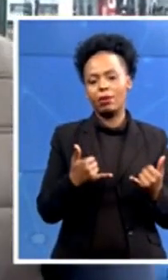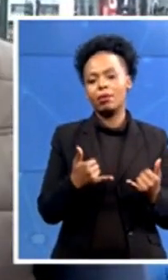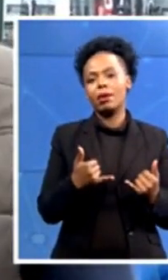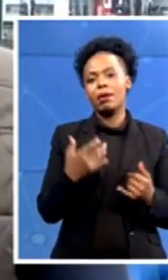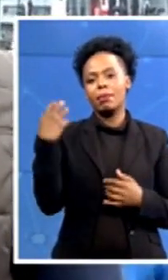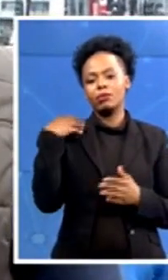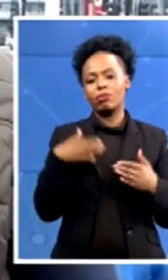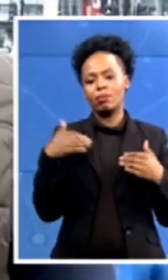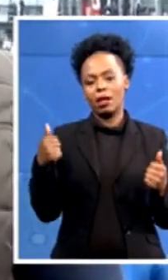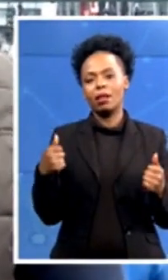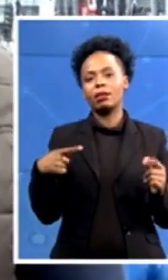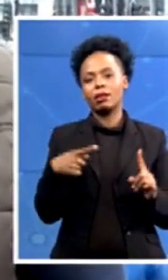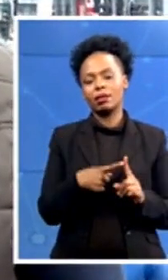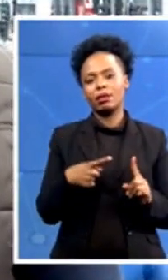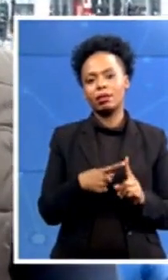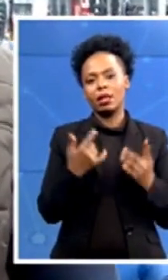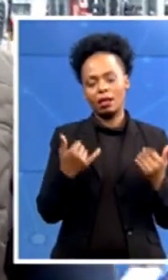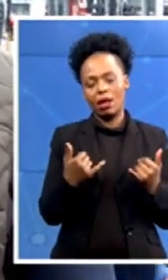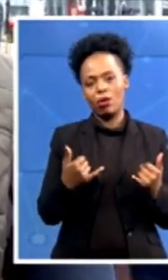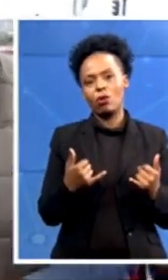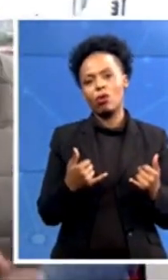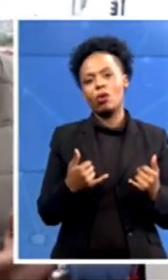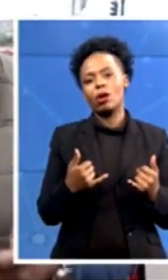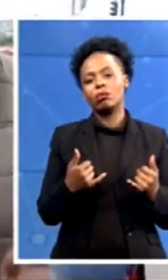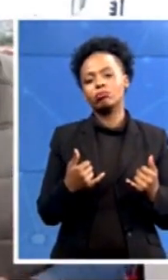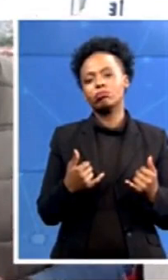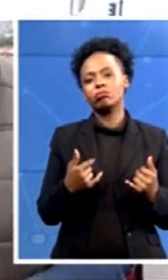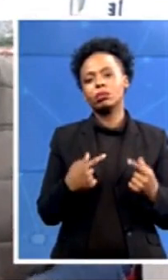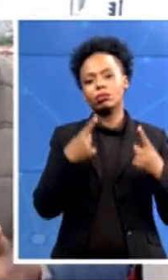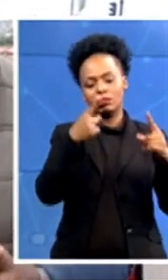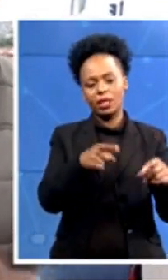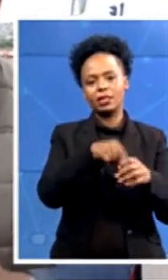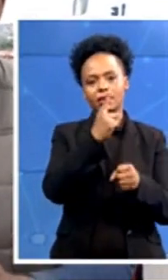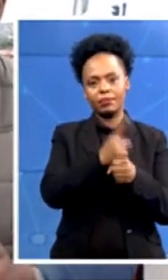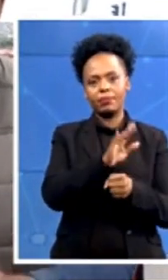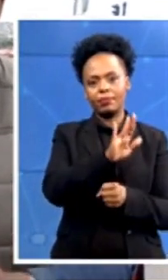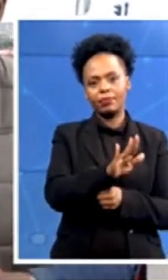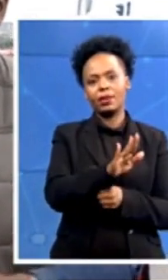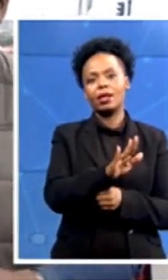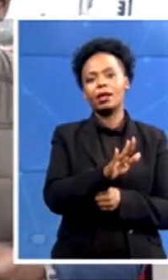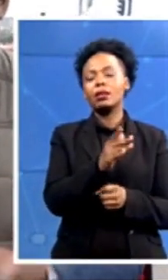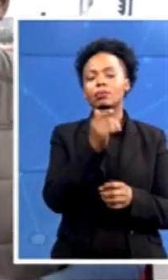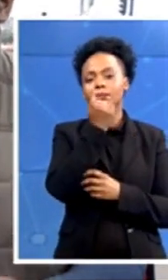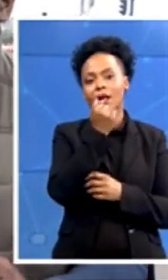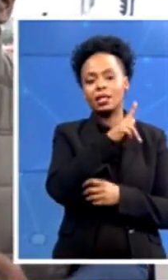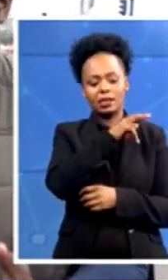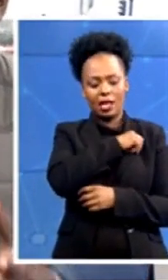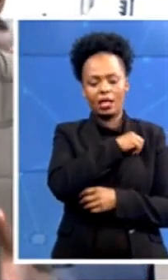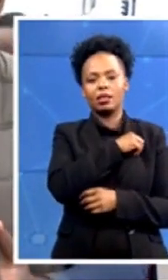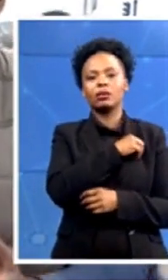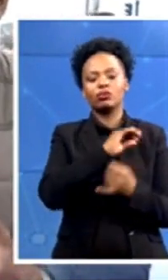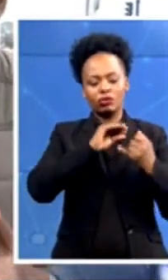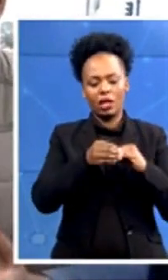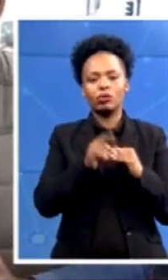and convince the people who are staying in Glebelands Hostel to vaccinate. We will also follow him there, and then we'll also get some